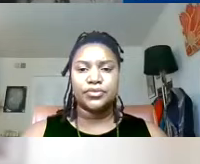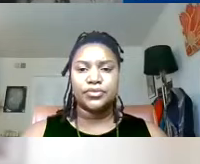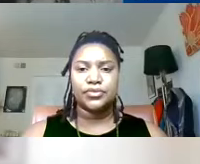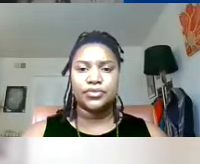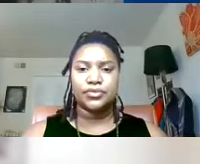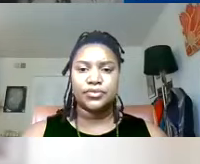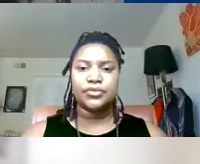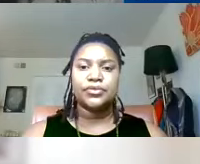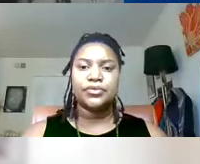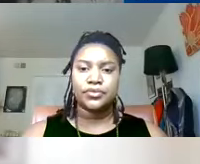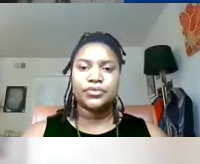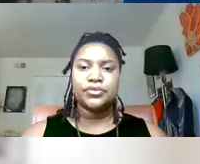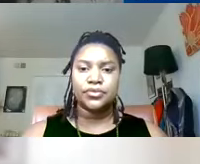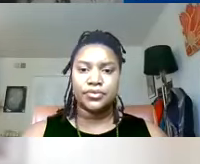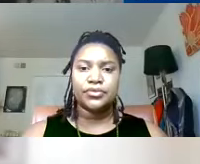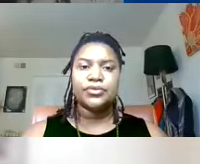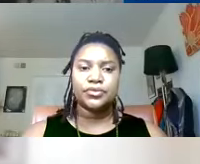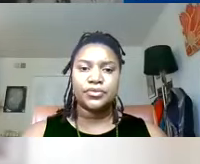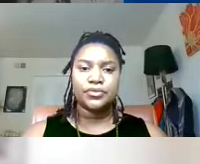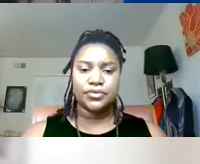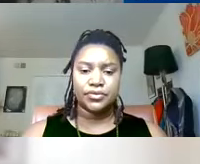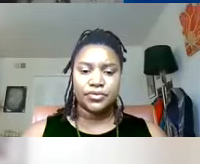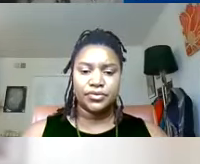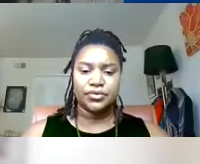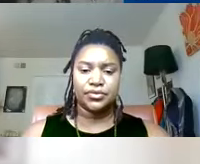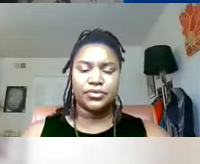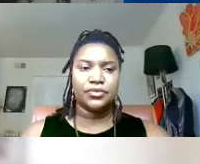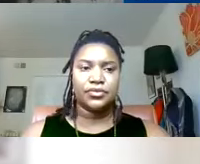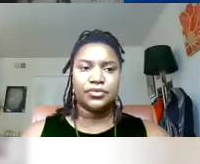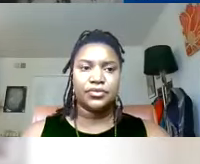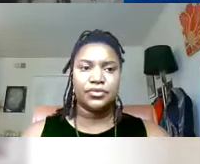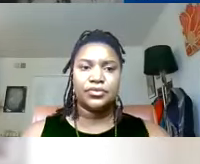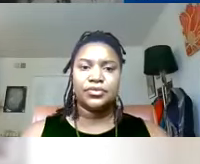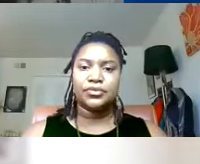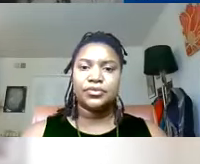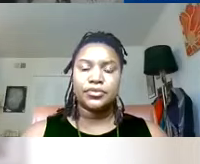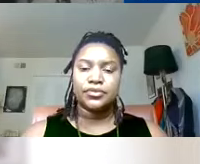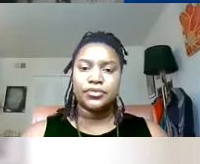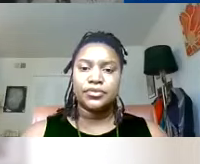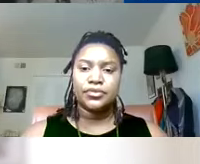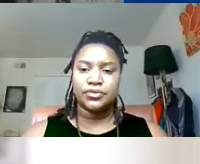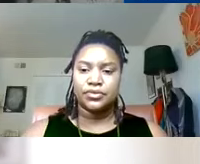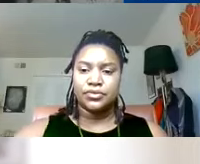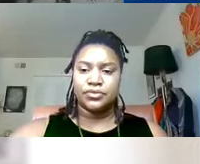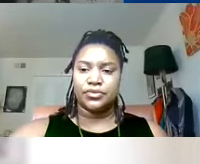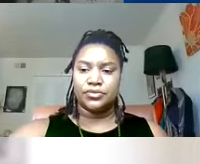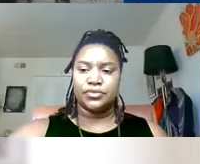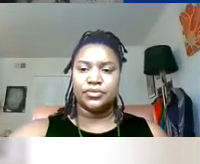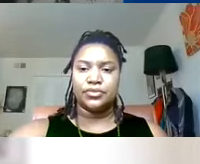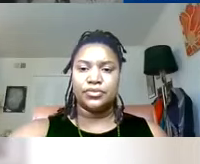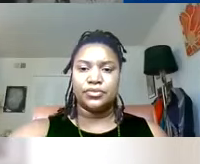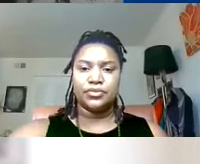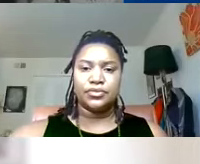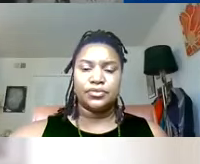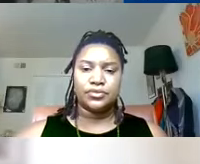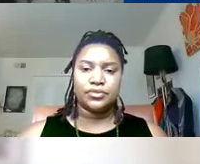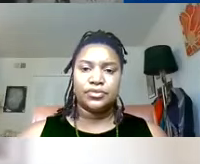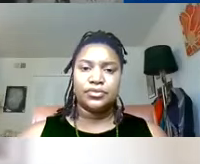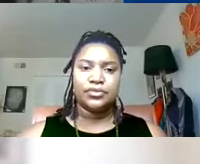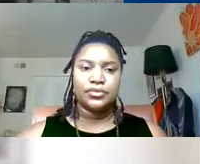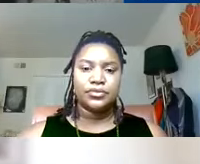flu shot is slightly different annually and tries to protect us against the strain that's coming. So for the upcoming